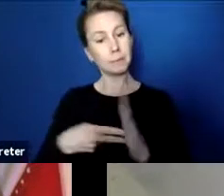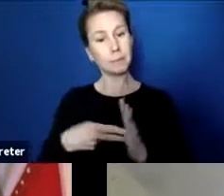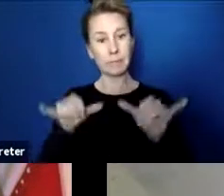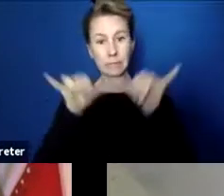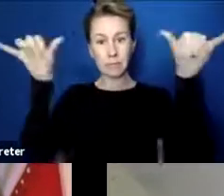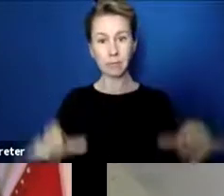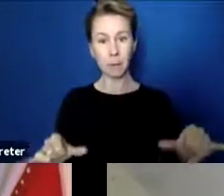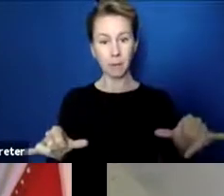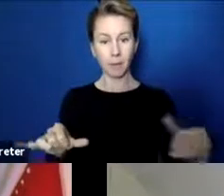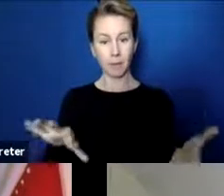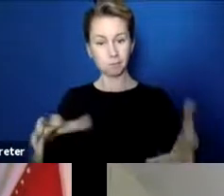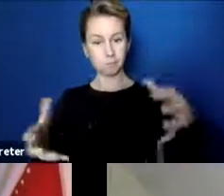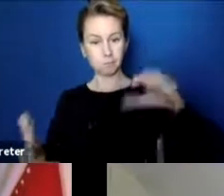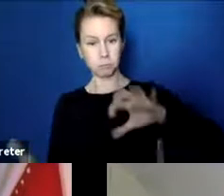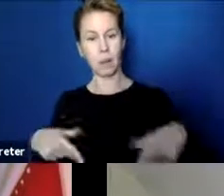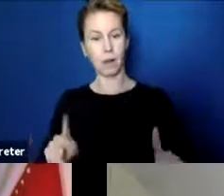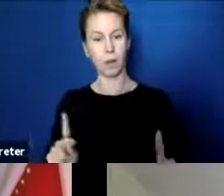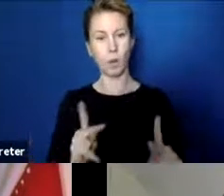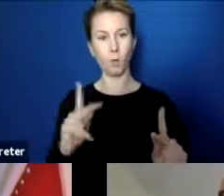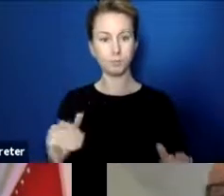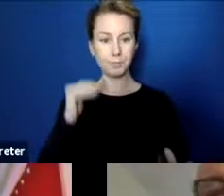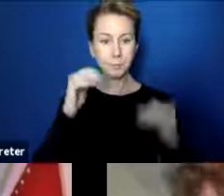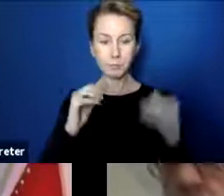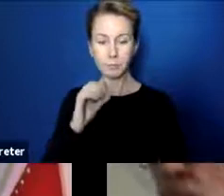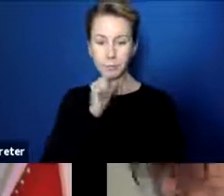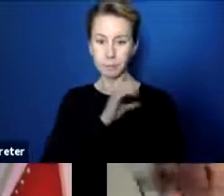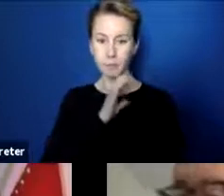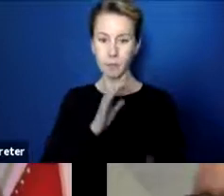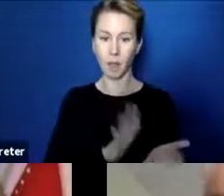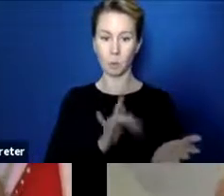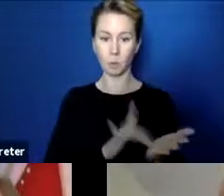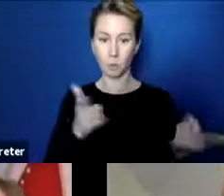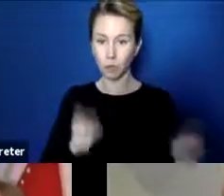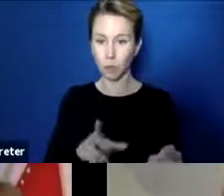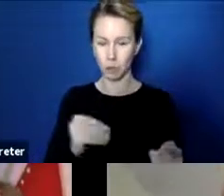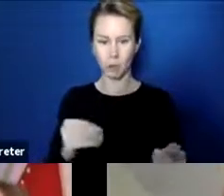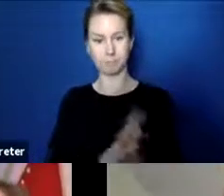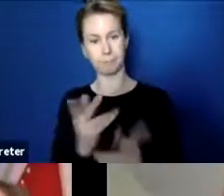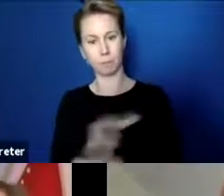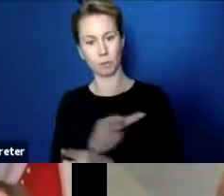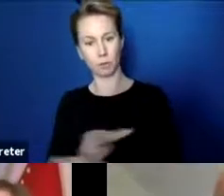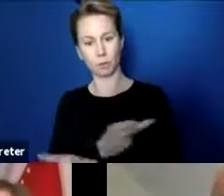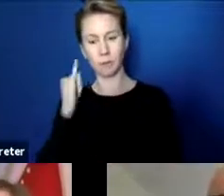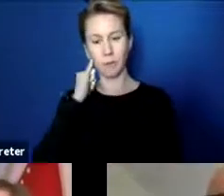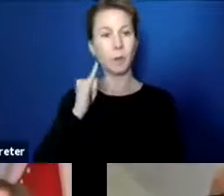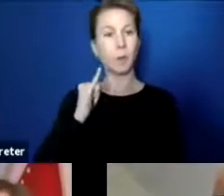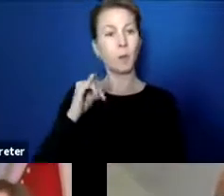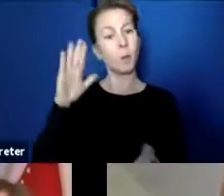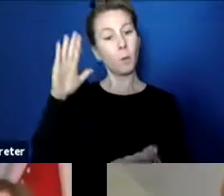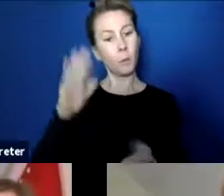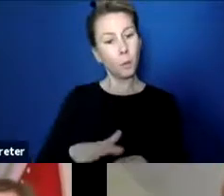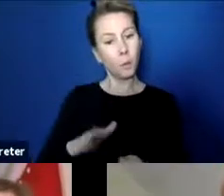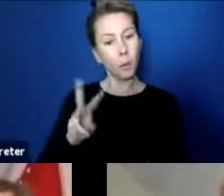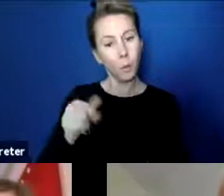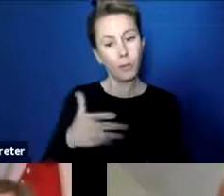facilities, both workers and residents. Preventing elder abuse, which is our mandate at the Institute on Aging's Elder Abuse Prevention